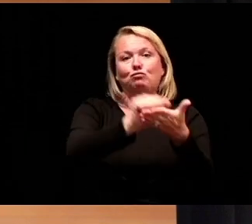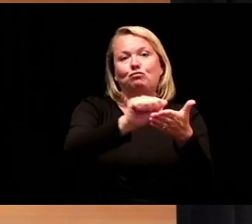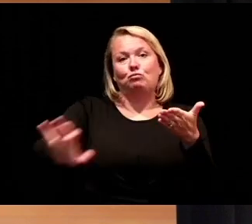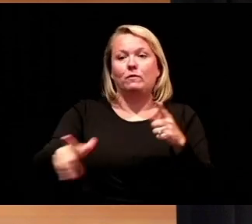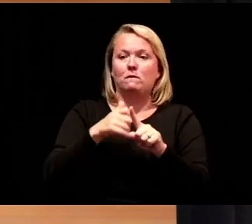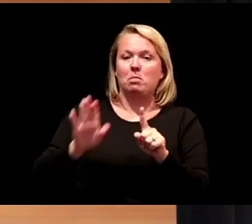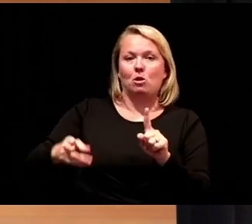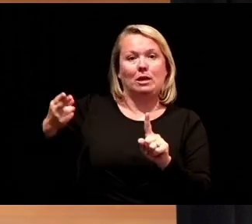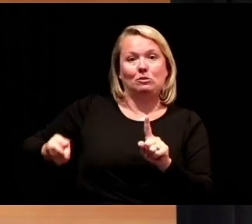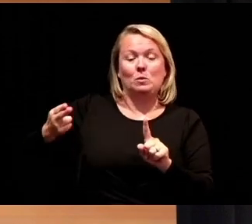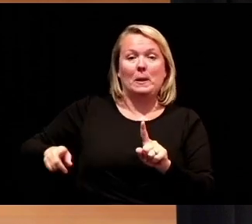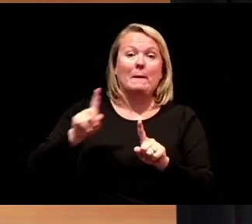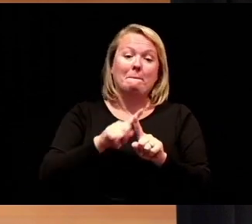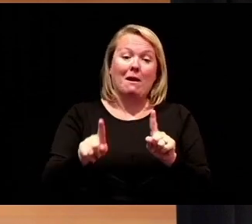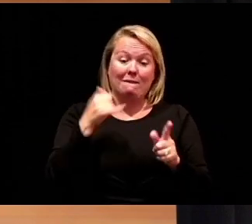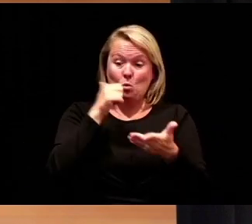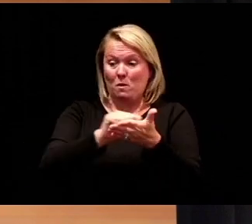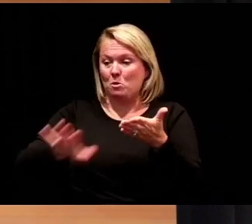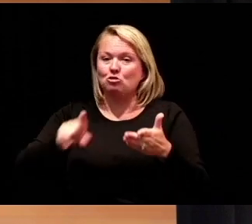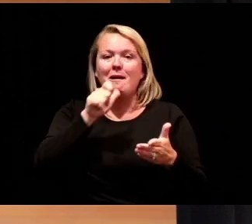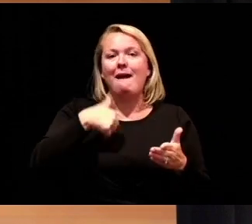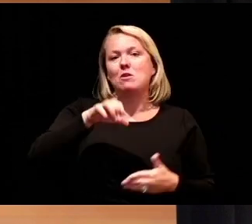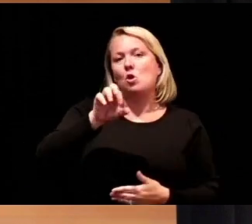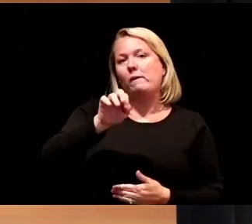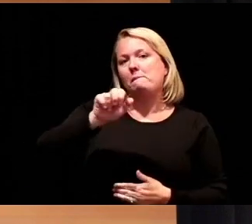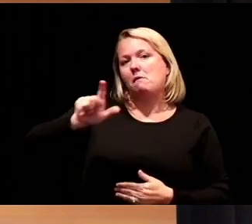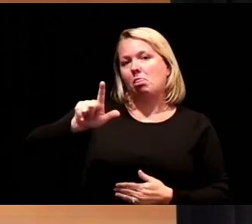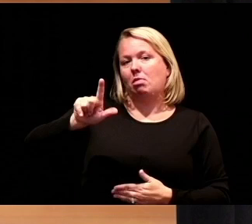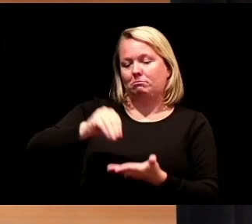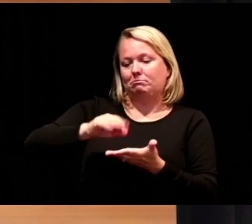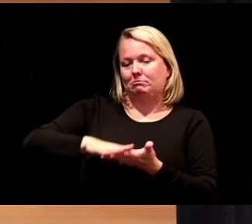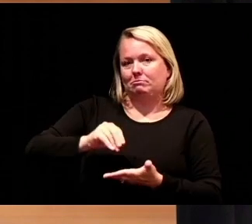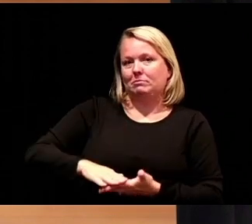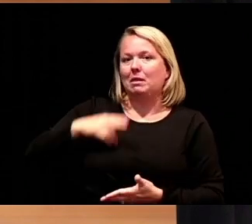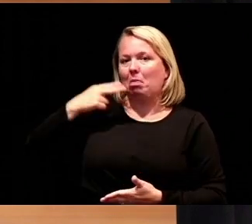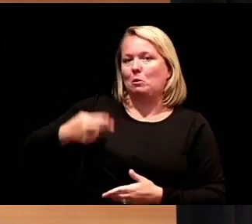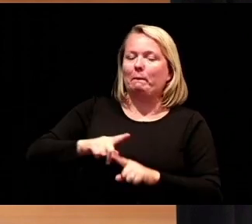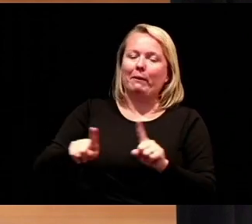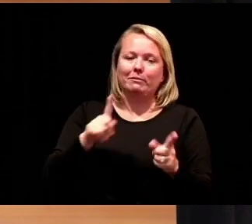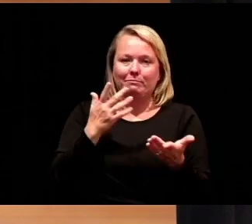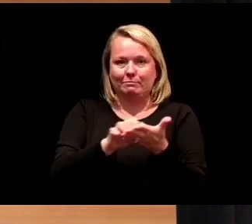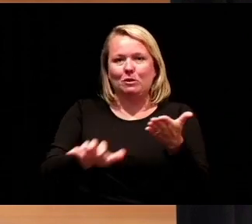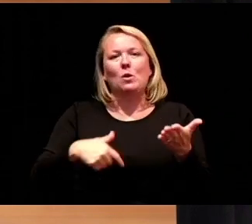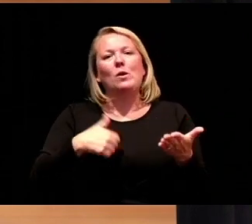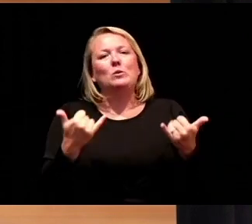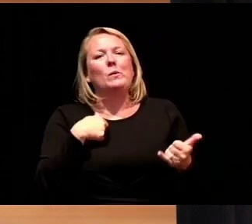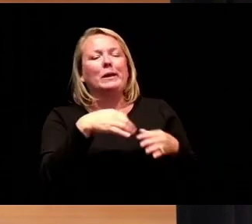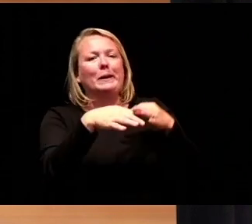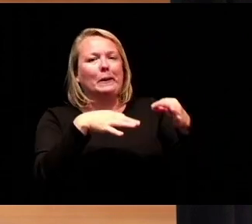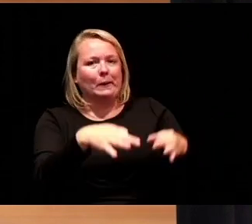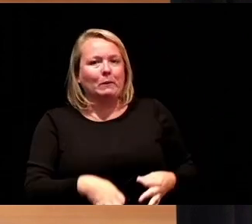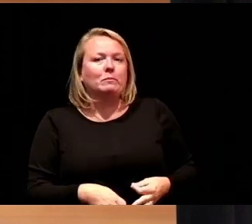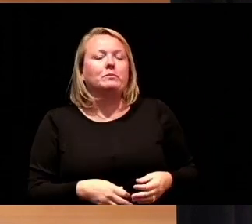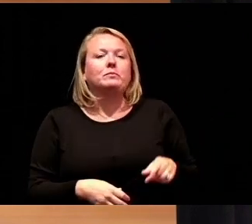this actually affects people more than what the term suggests, because when you hear the term